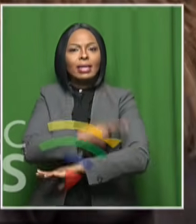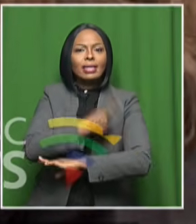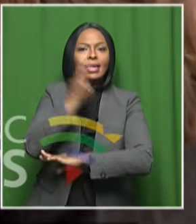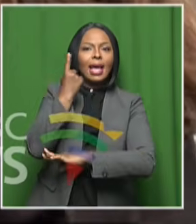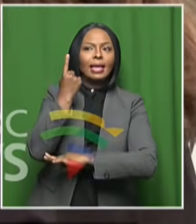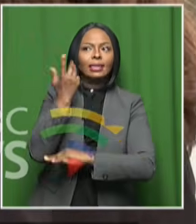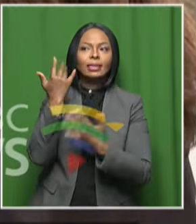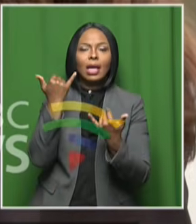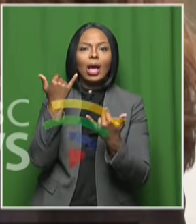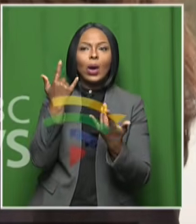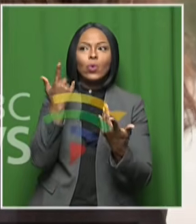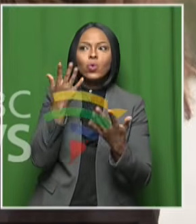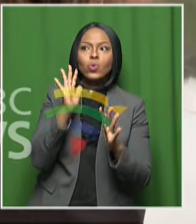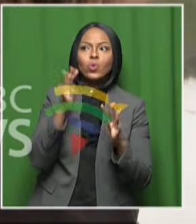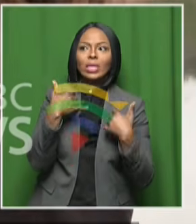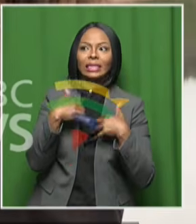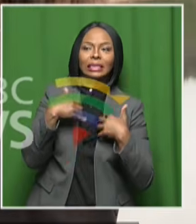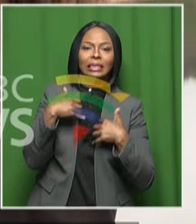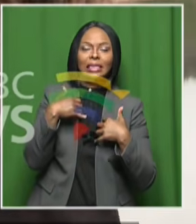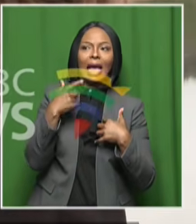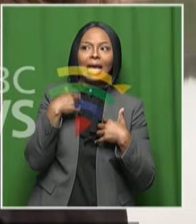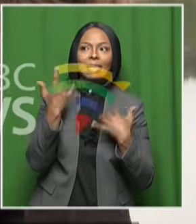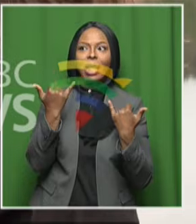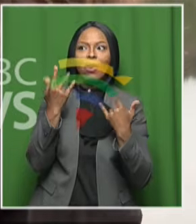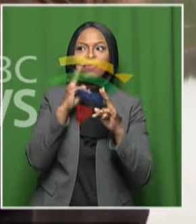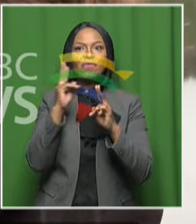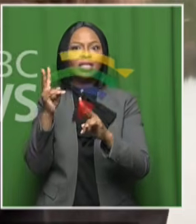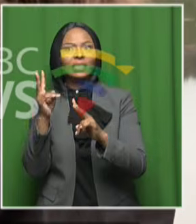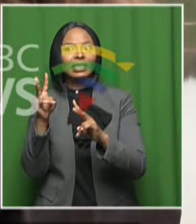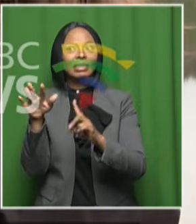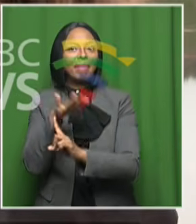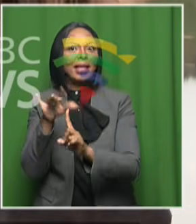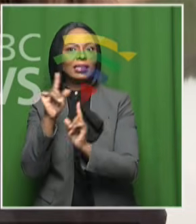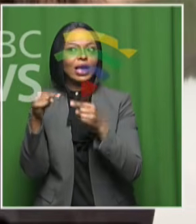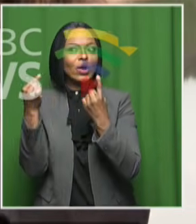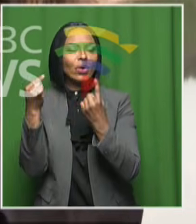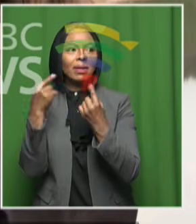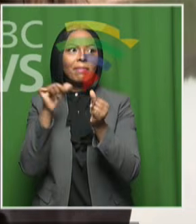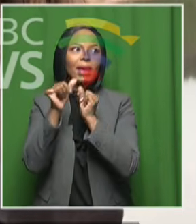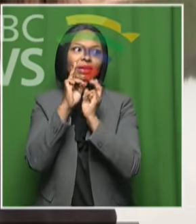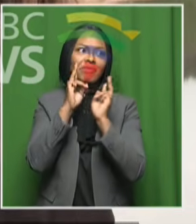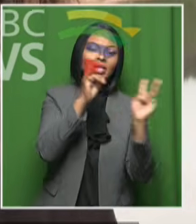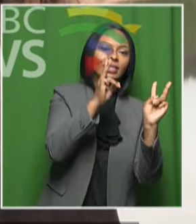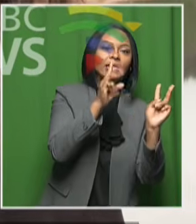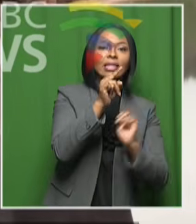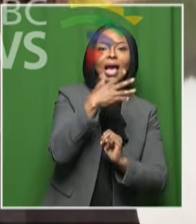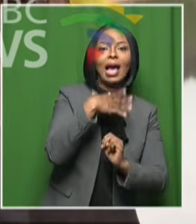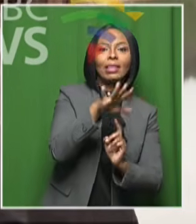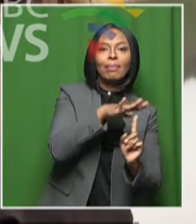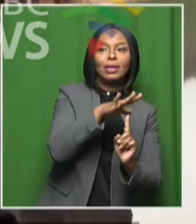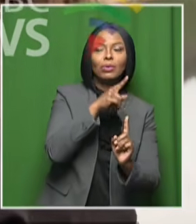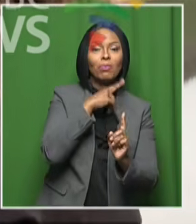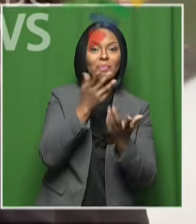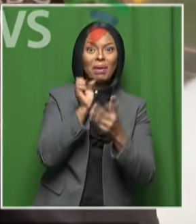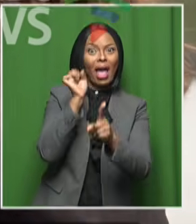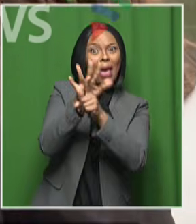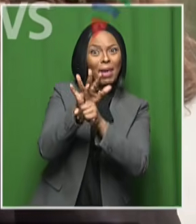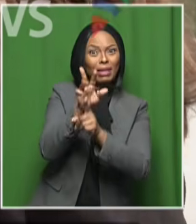this does scare people and say, no, look, I'm not going to go there, let's go somewhere else. Surely it is having an effect on tourism, and it can't be all good